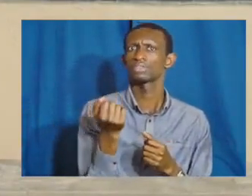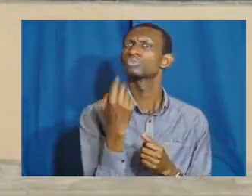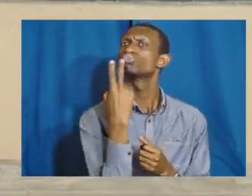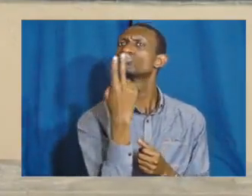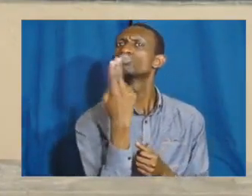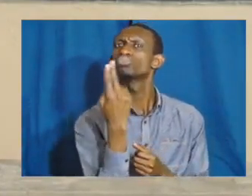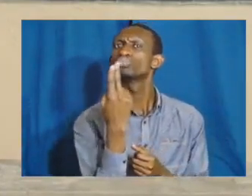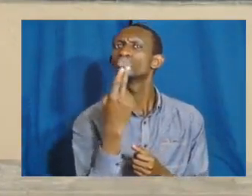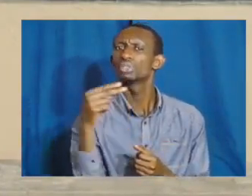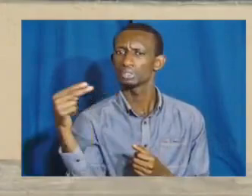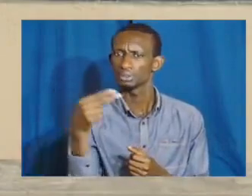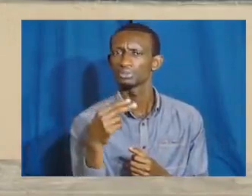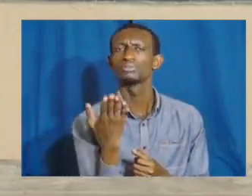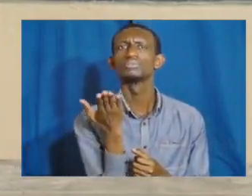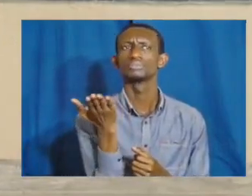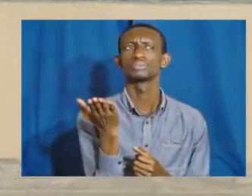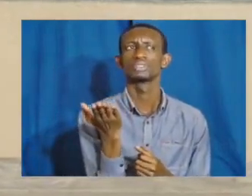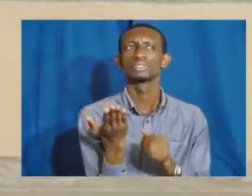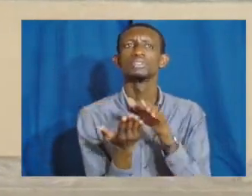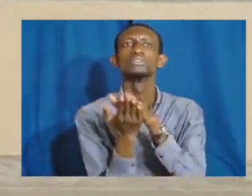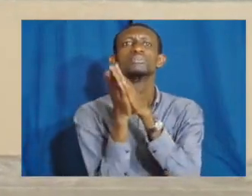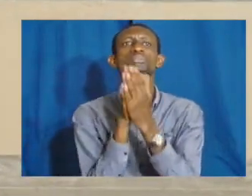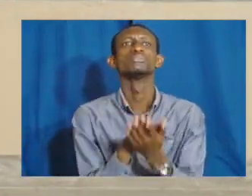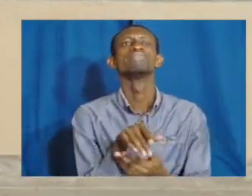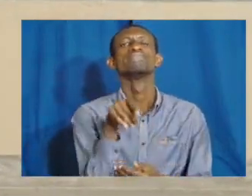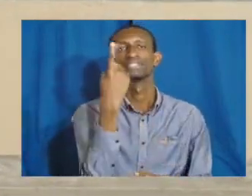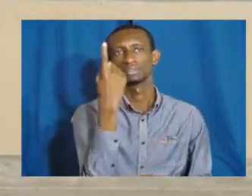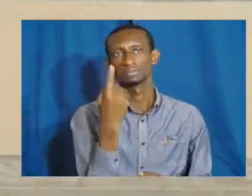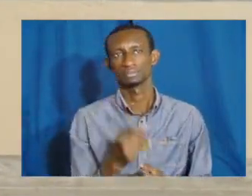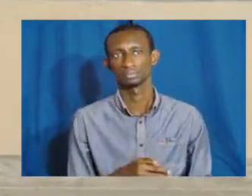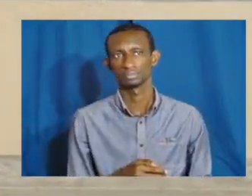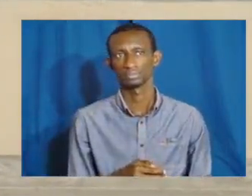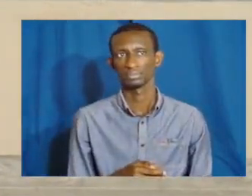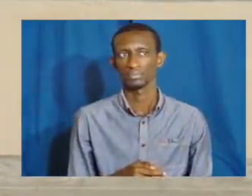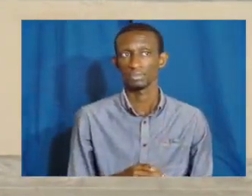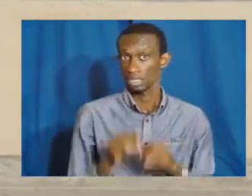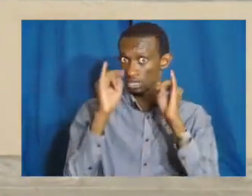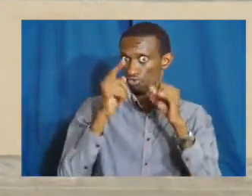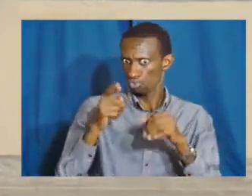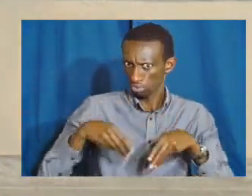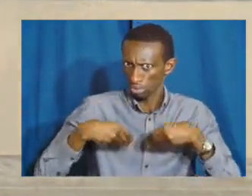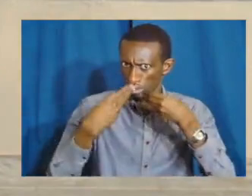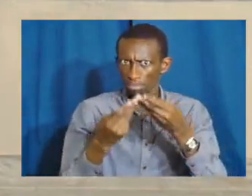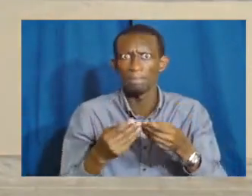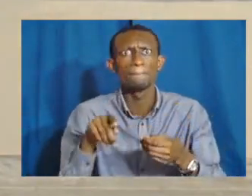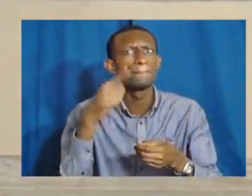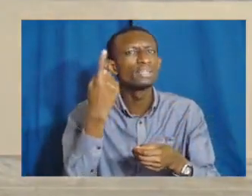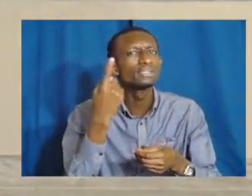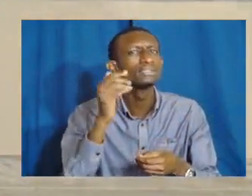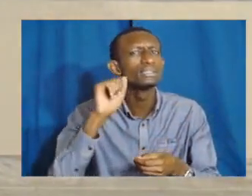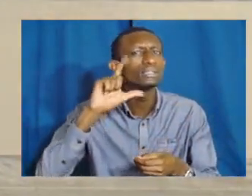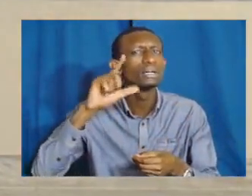hydrogen atoms. Automatically it becomes a primary alcohol. So when you are naming primary alcohol,